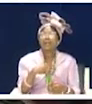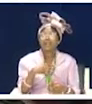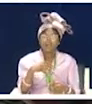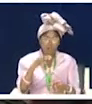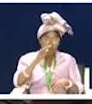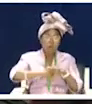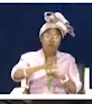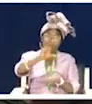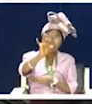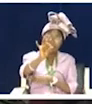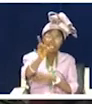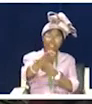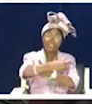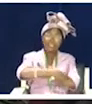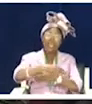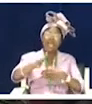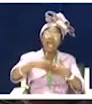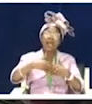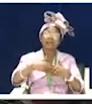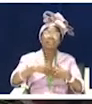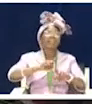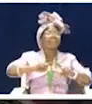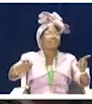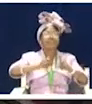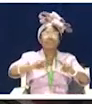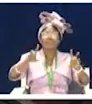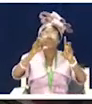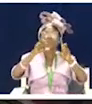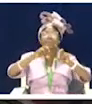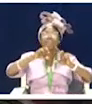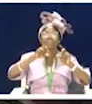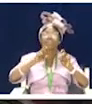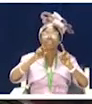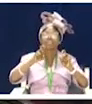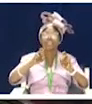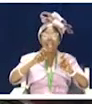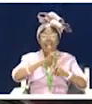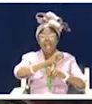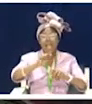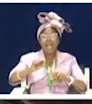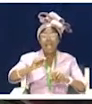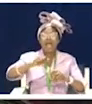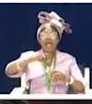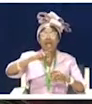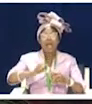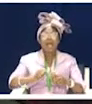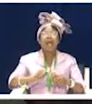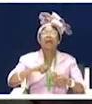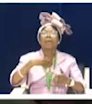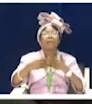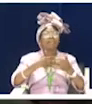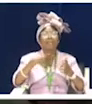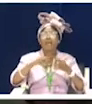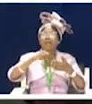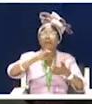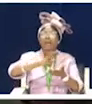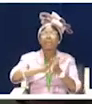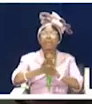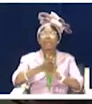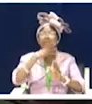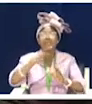On the eighth day, after numerous tests, her case became critical with no hope in